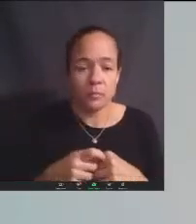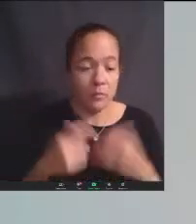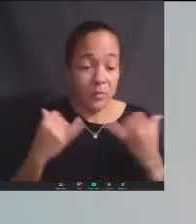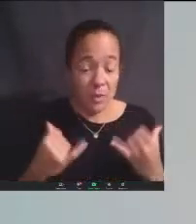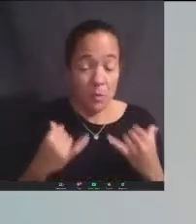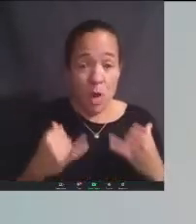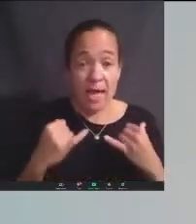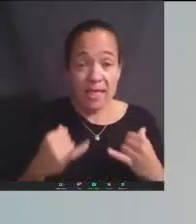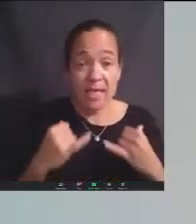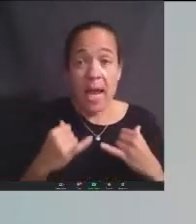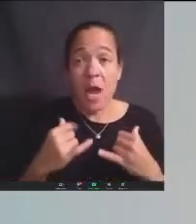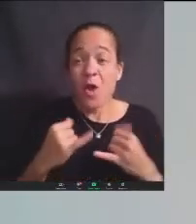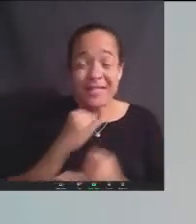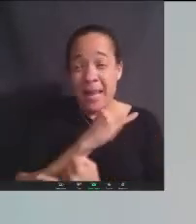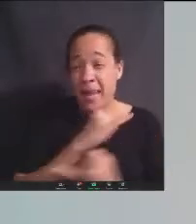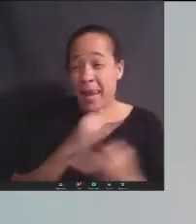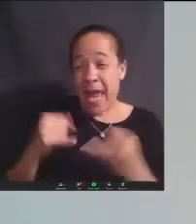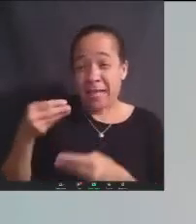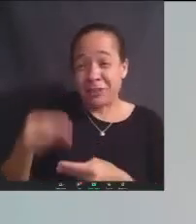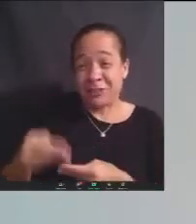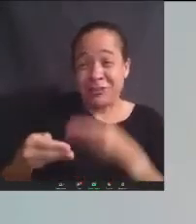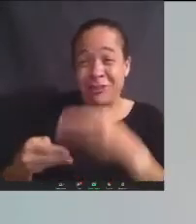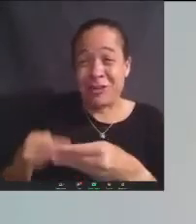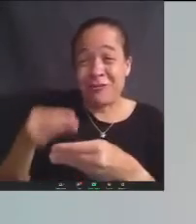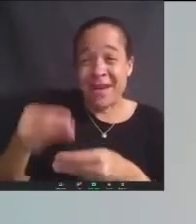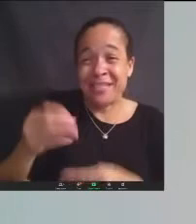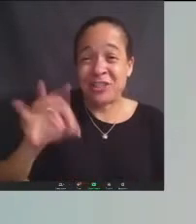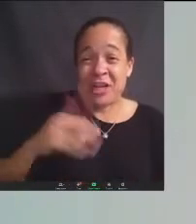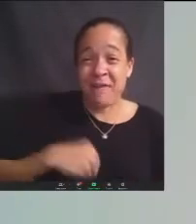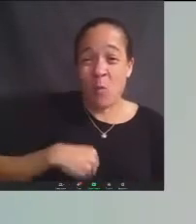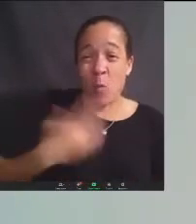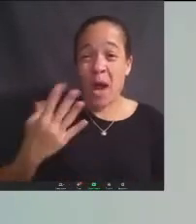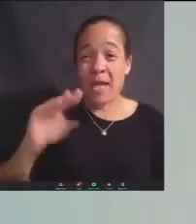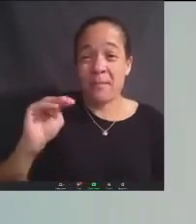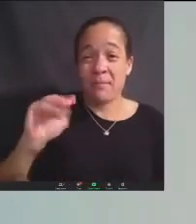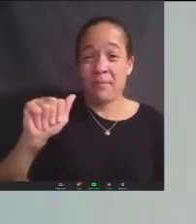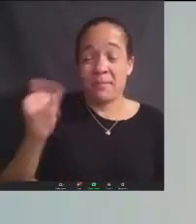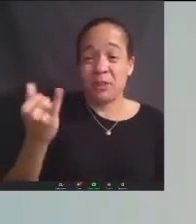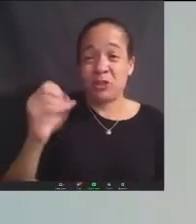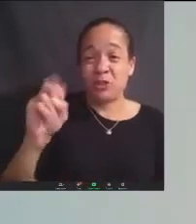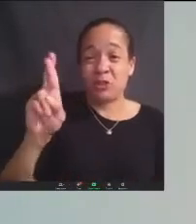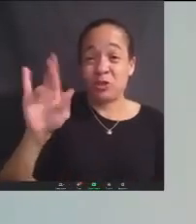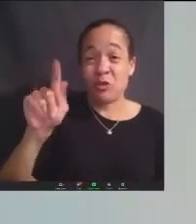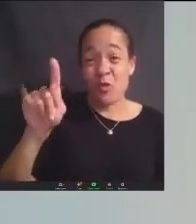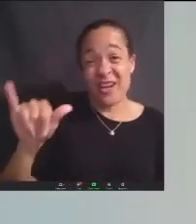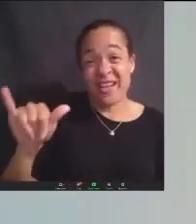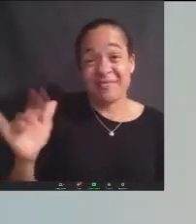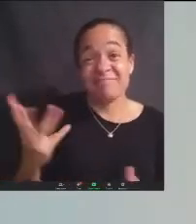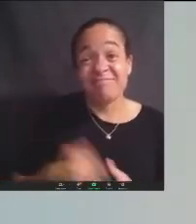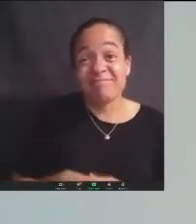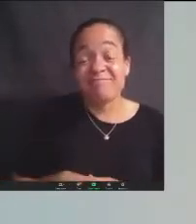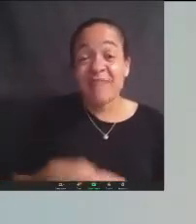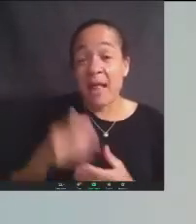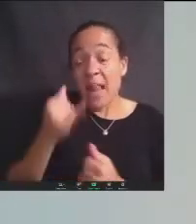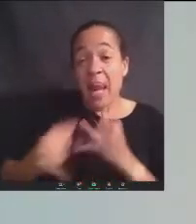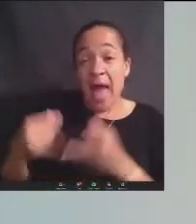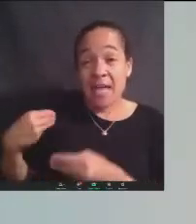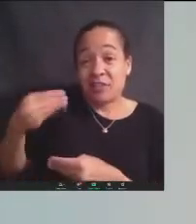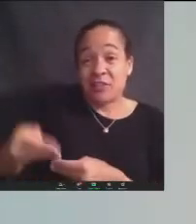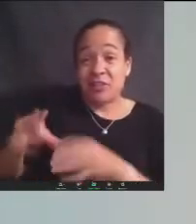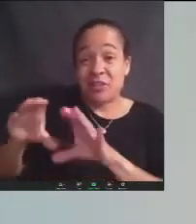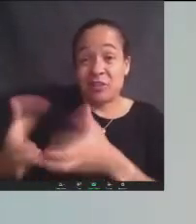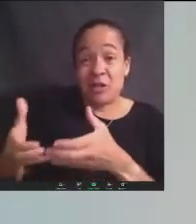America. Another never before thing, right? The last generation, where white folks would be the majority. And in a